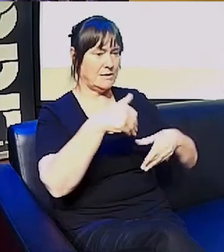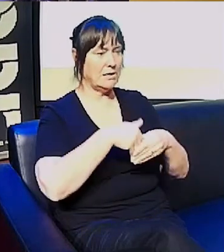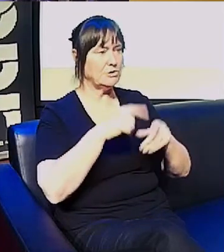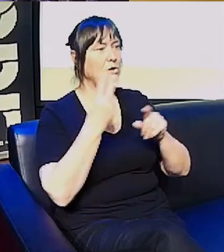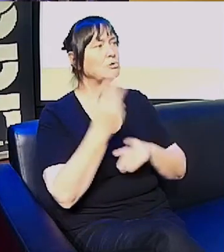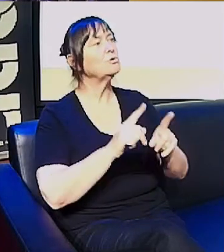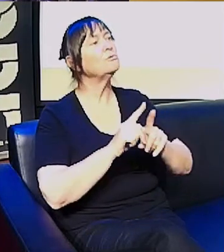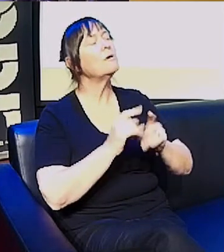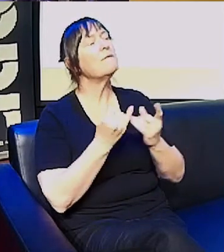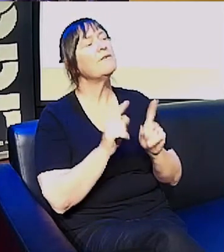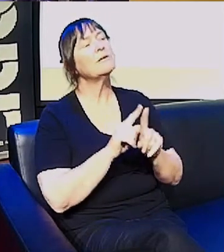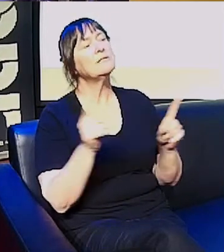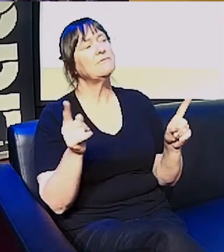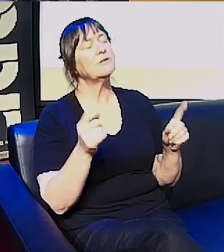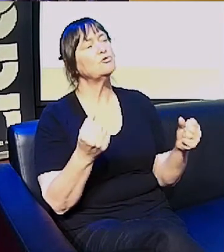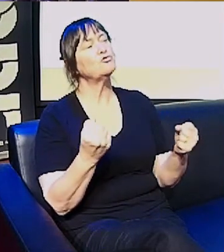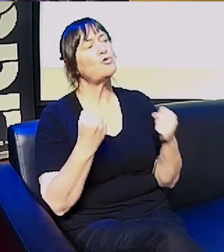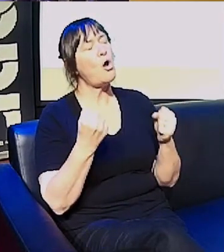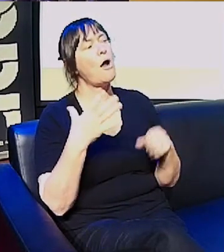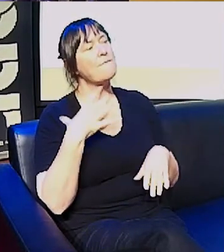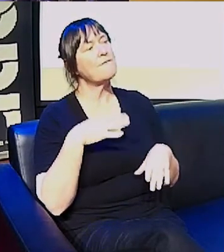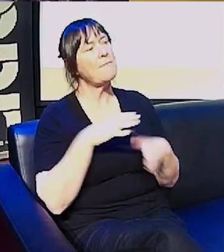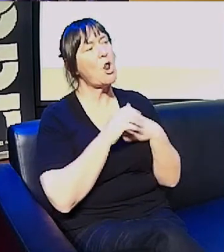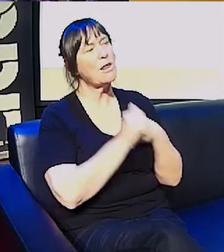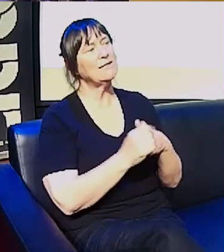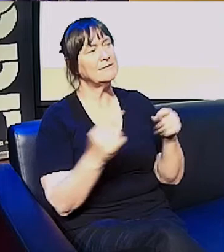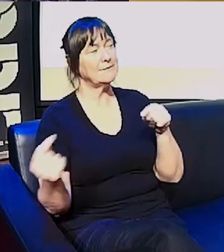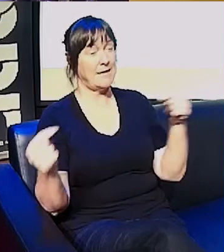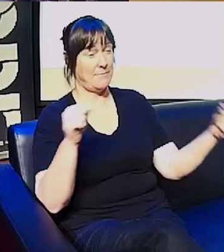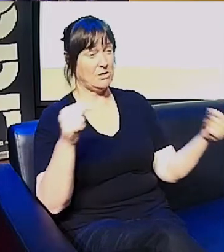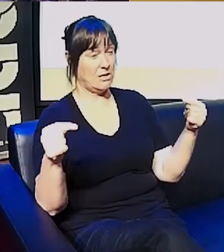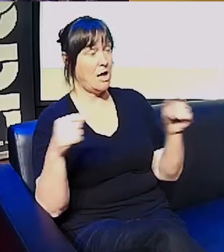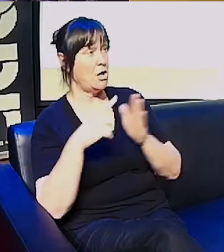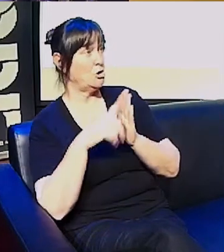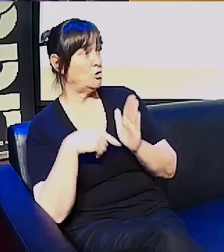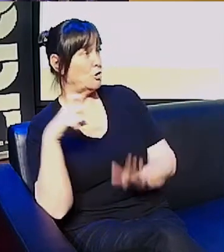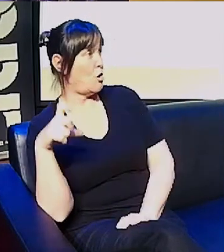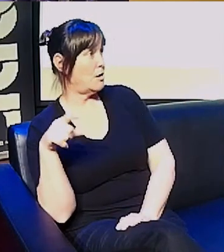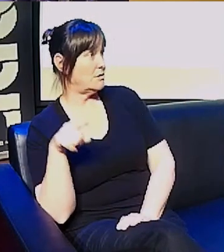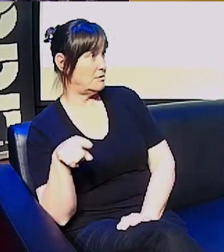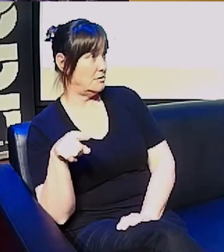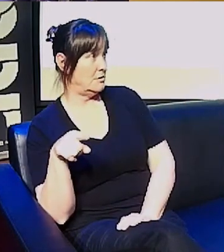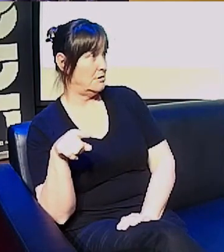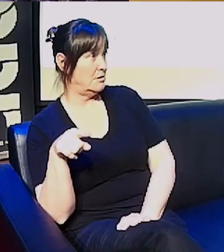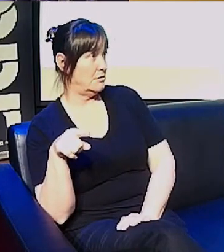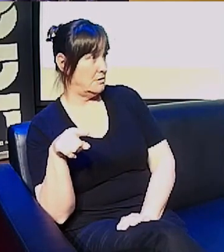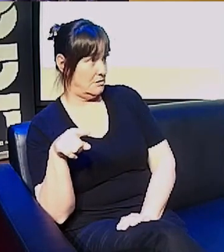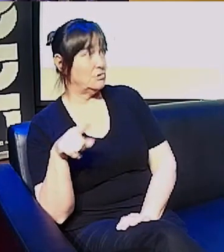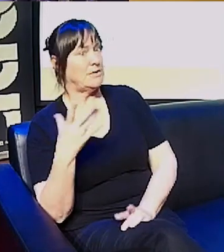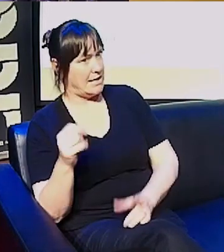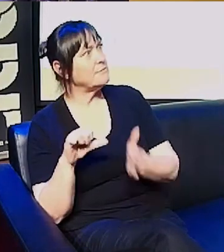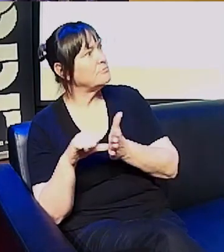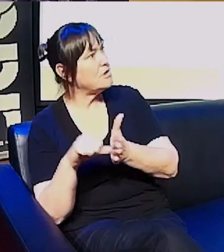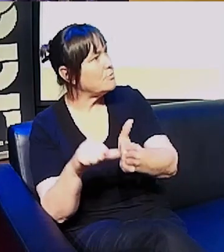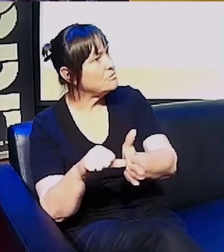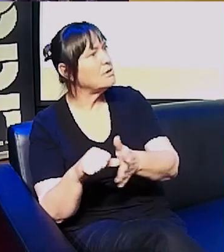different but equally important kinds of strong female leaders go up against each other. I think Judith has shown she's gone through adversity. There was absolutely